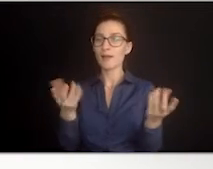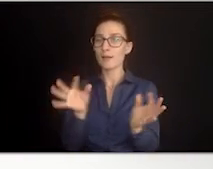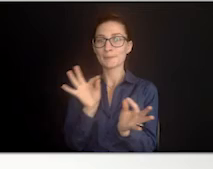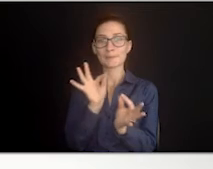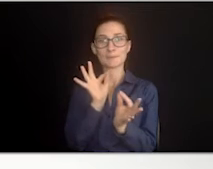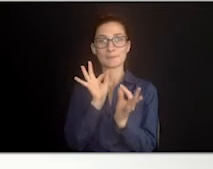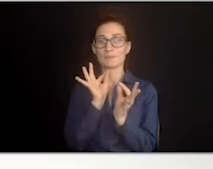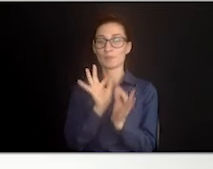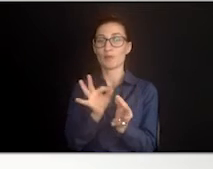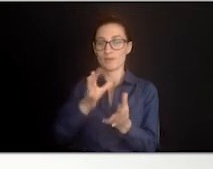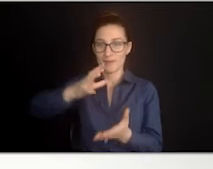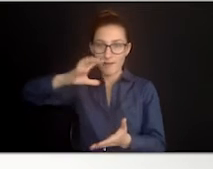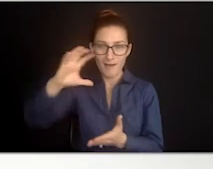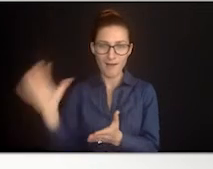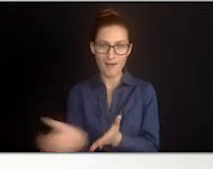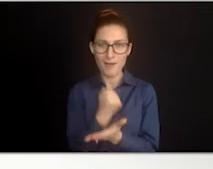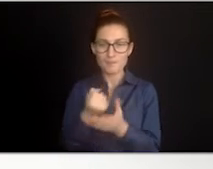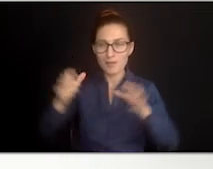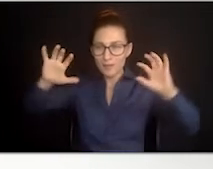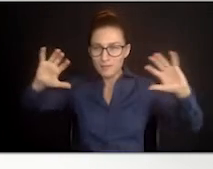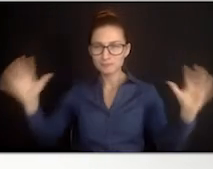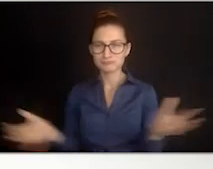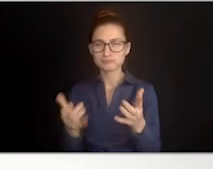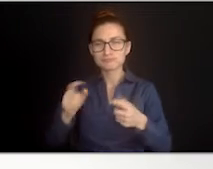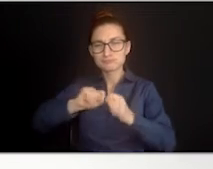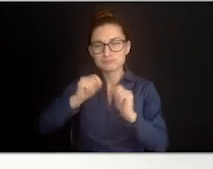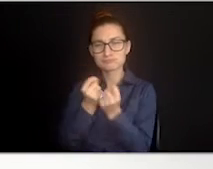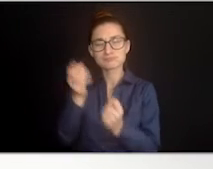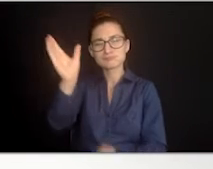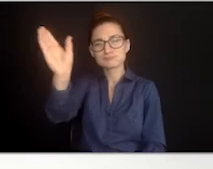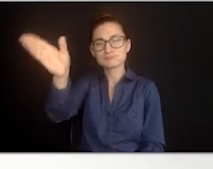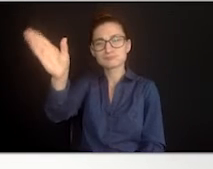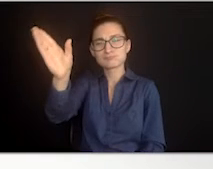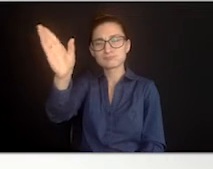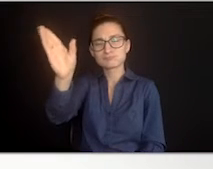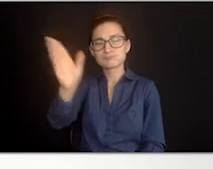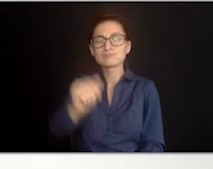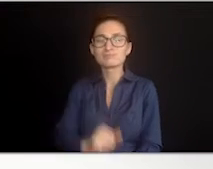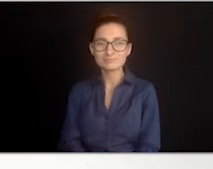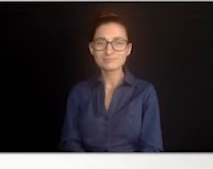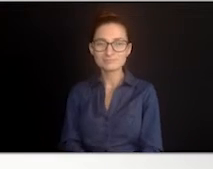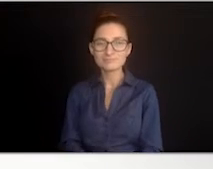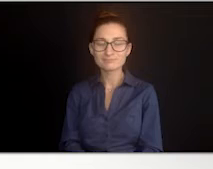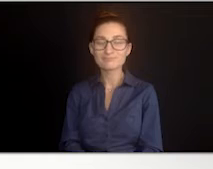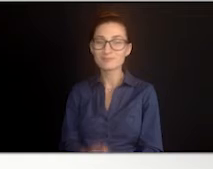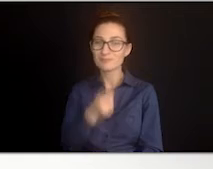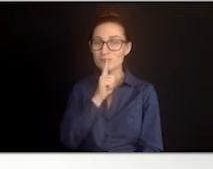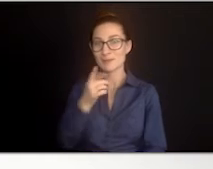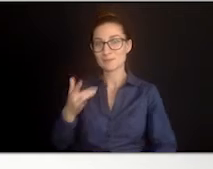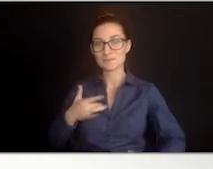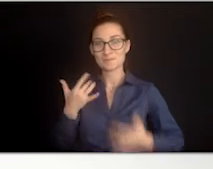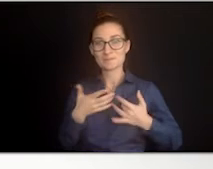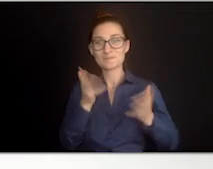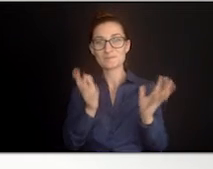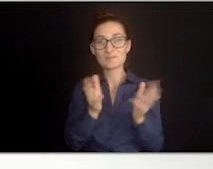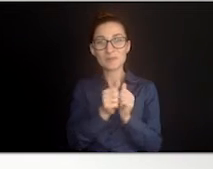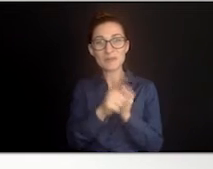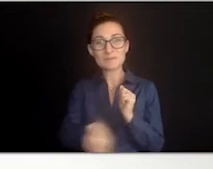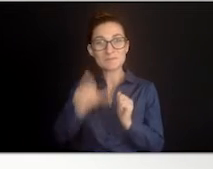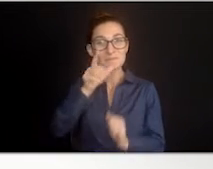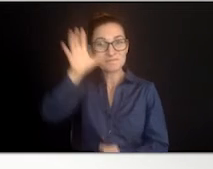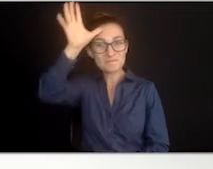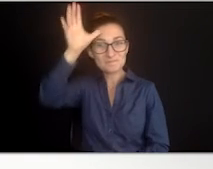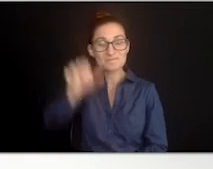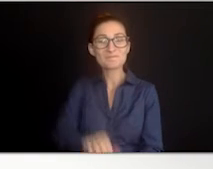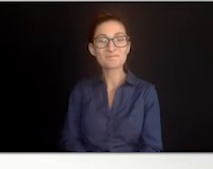perfect opportunity for us to come together and talk to parents especially. So we're really excited about that. So the